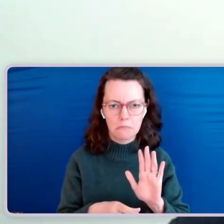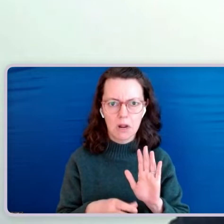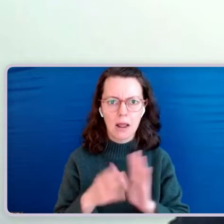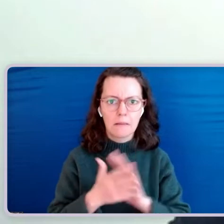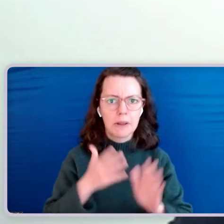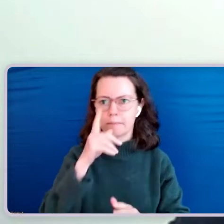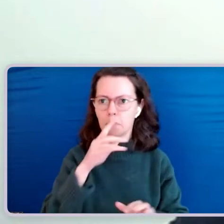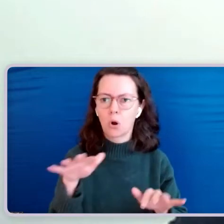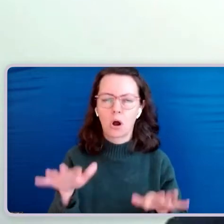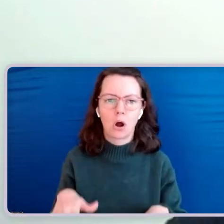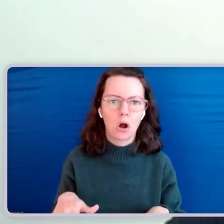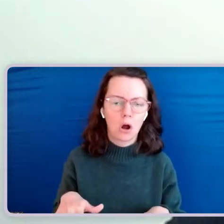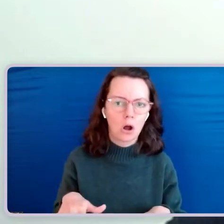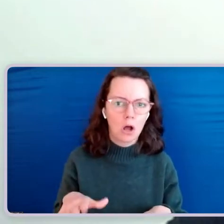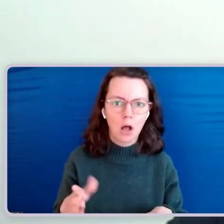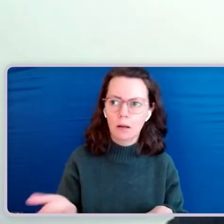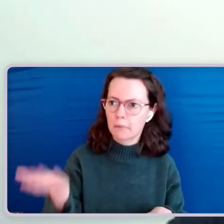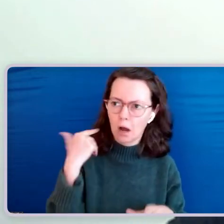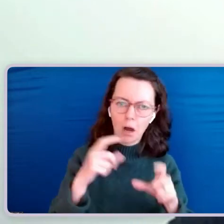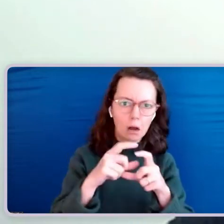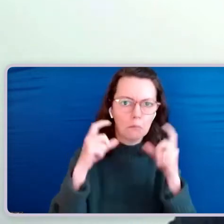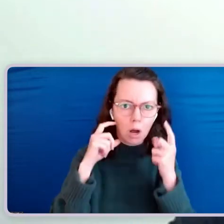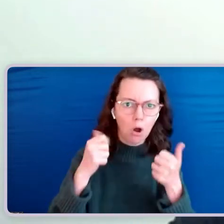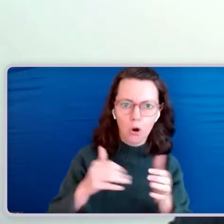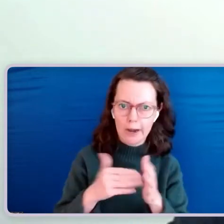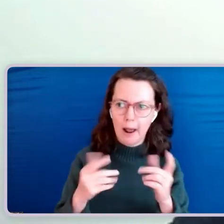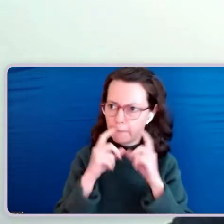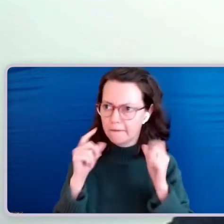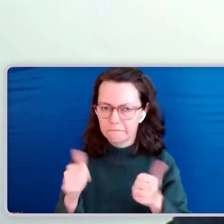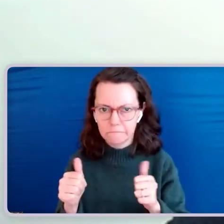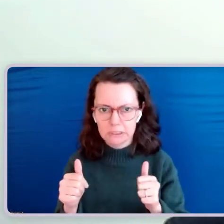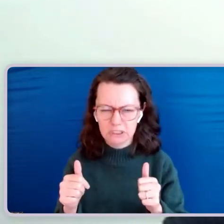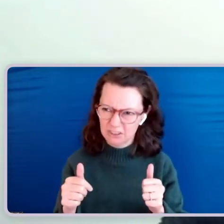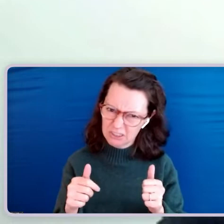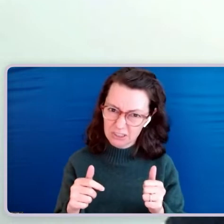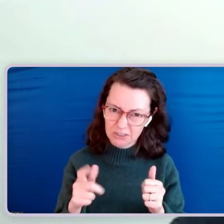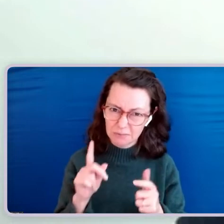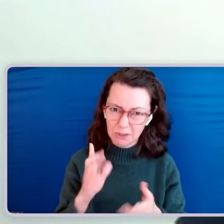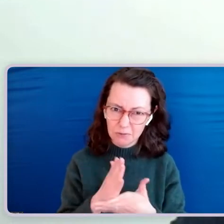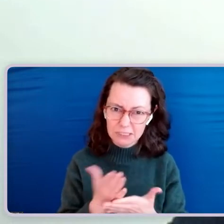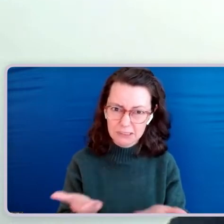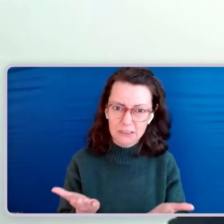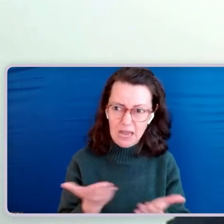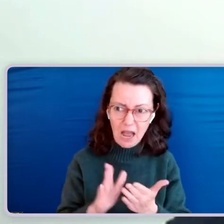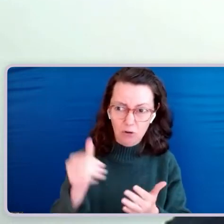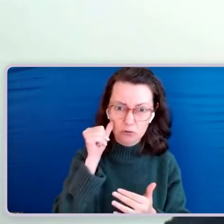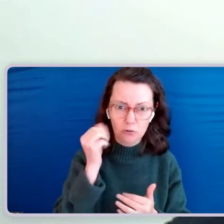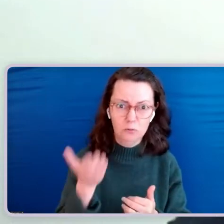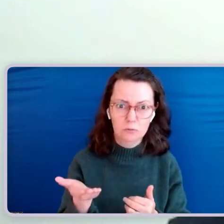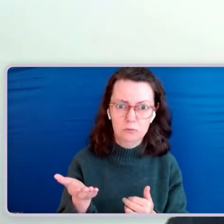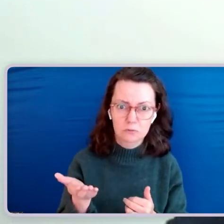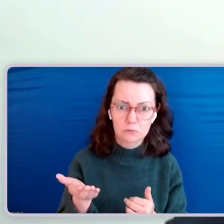no reassurance of whether this is making things better or if COVID numbers are still up,